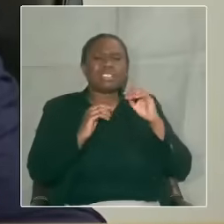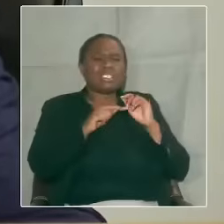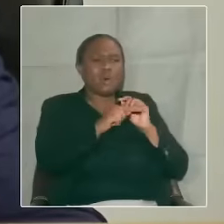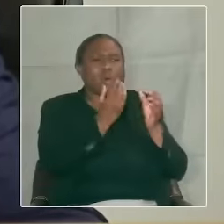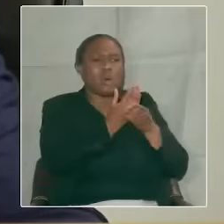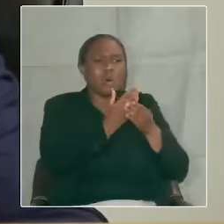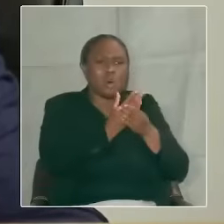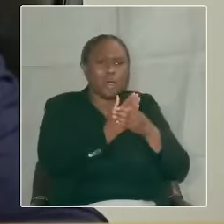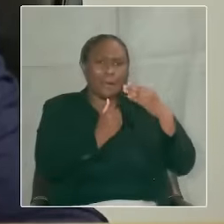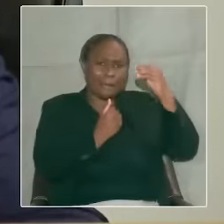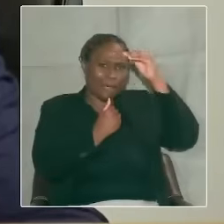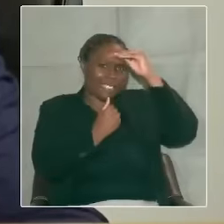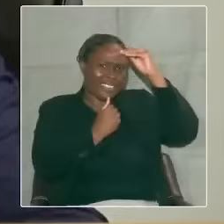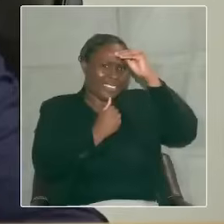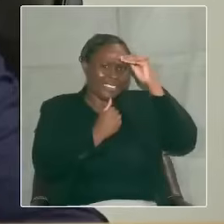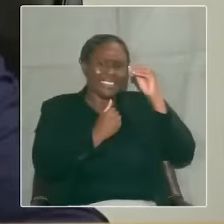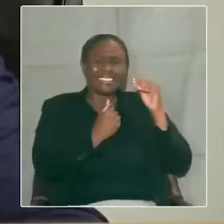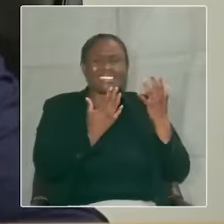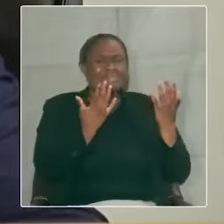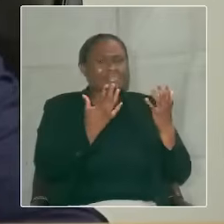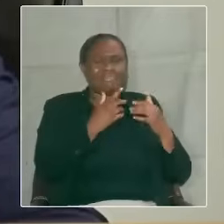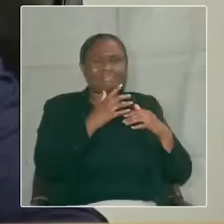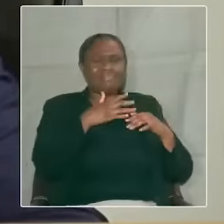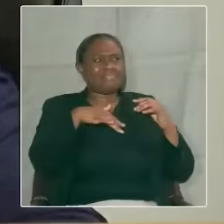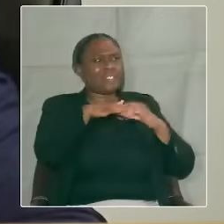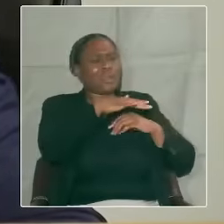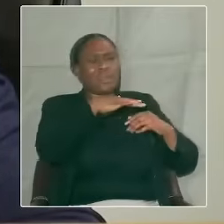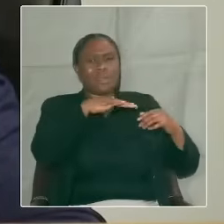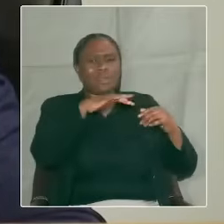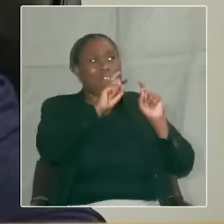know local politicians. It becomes much more